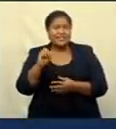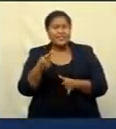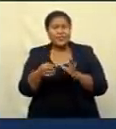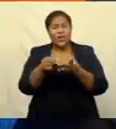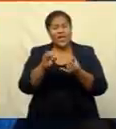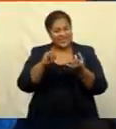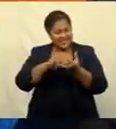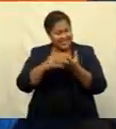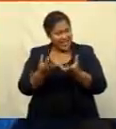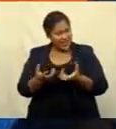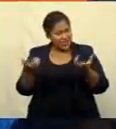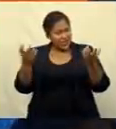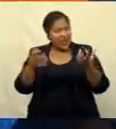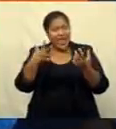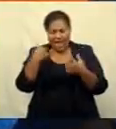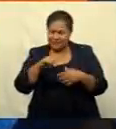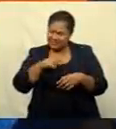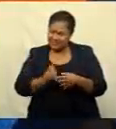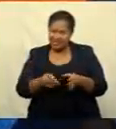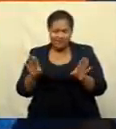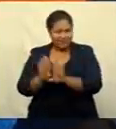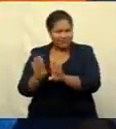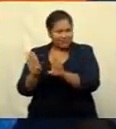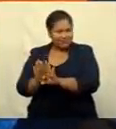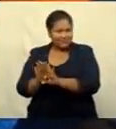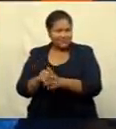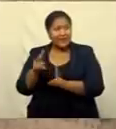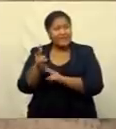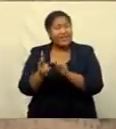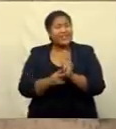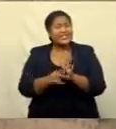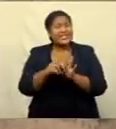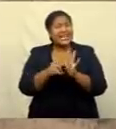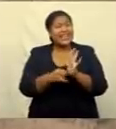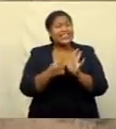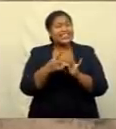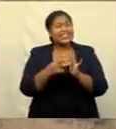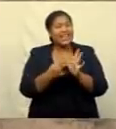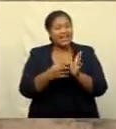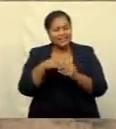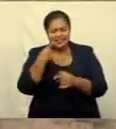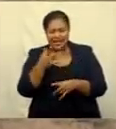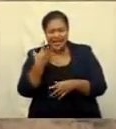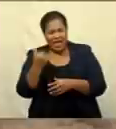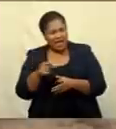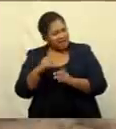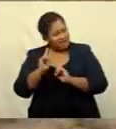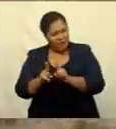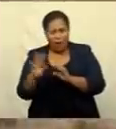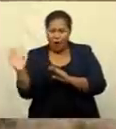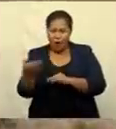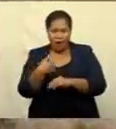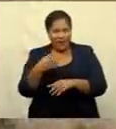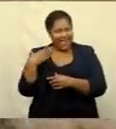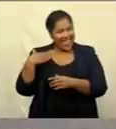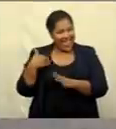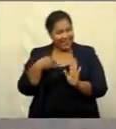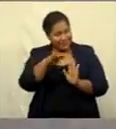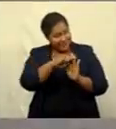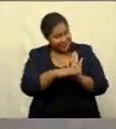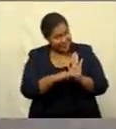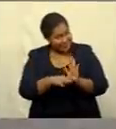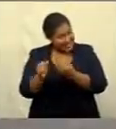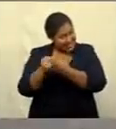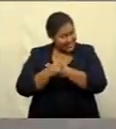also imposed self-lockdown. Villager Elatia Raitini says they are taking all the precautionary measures to ensure none in the village